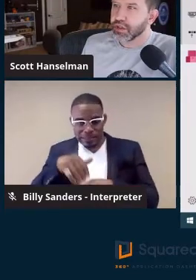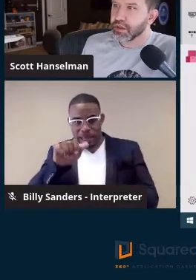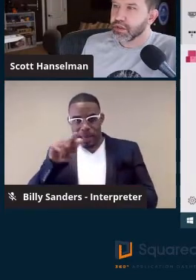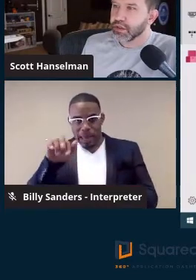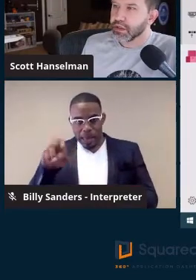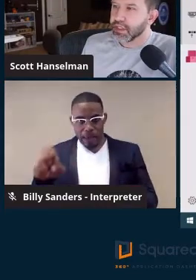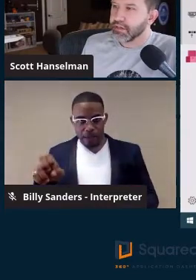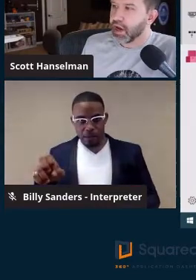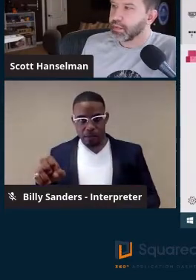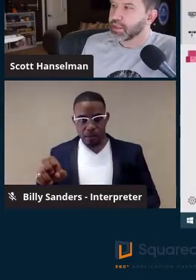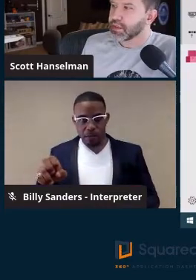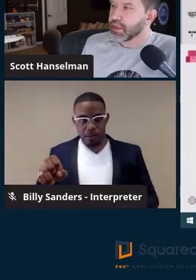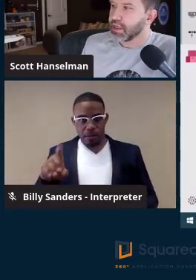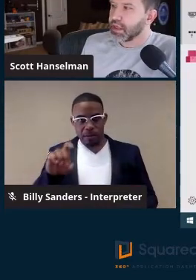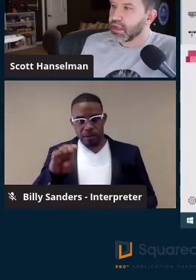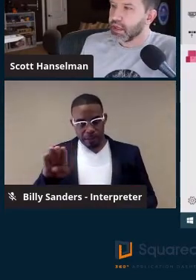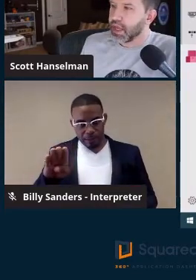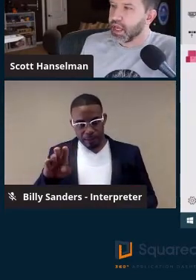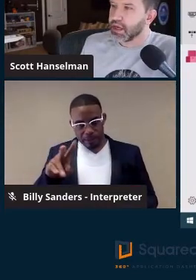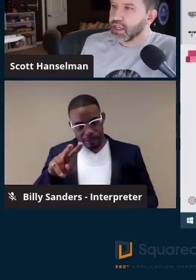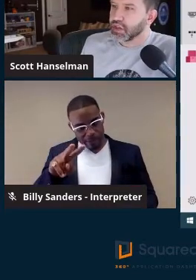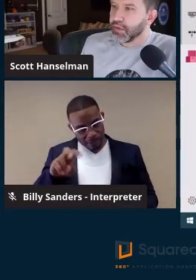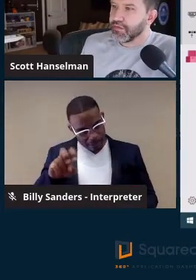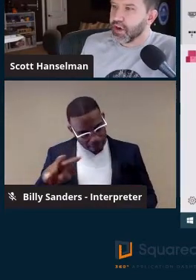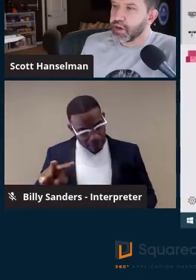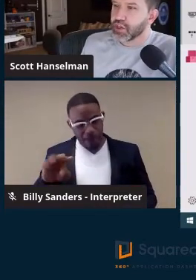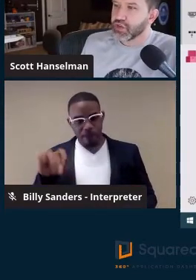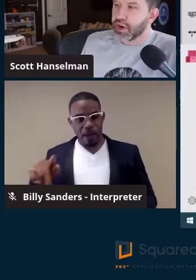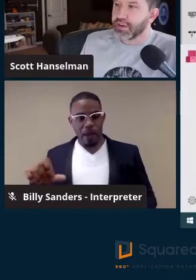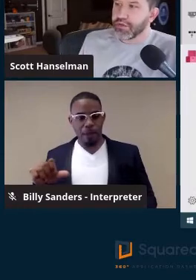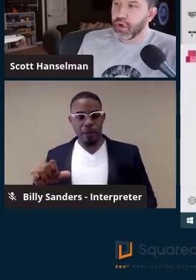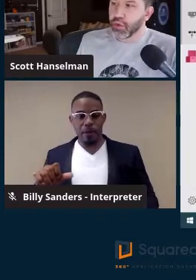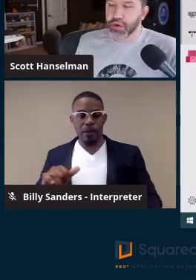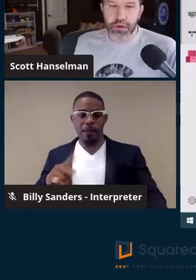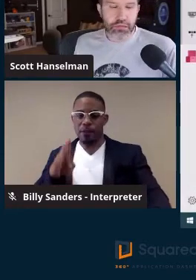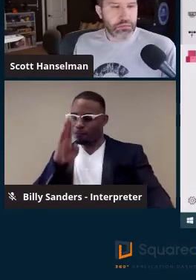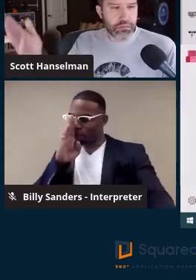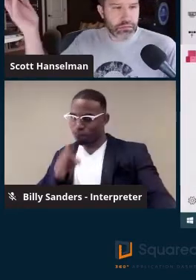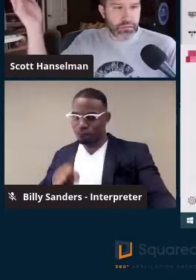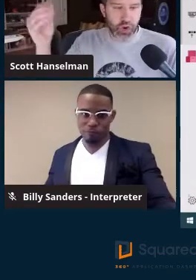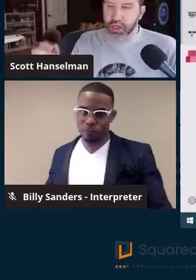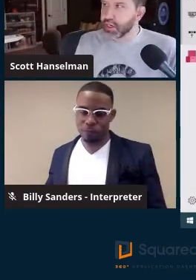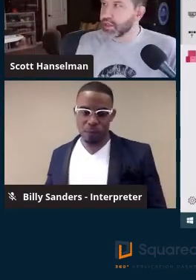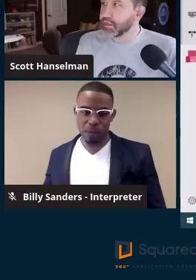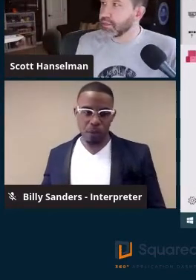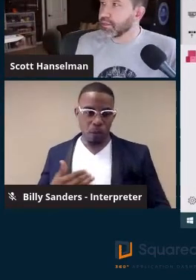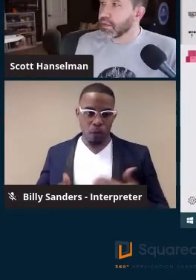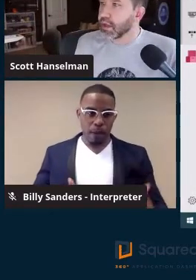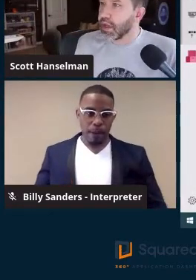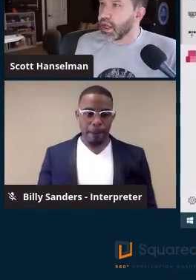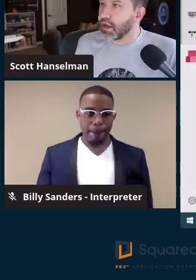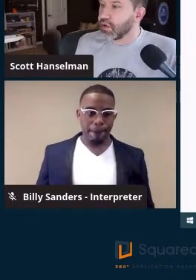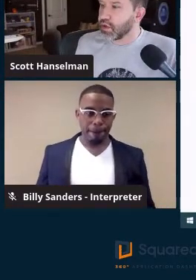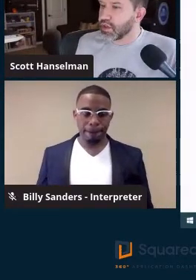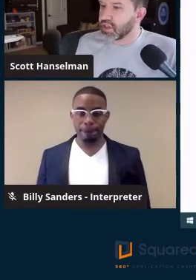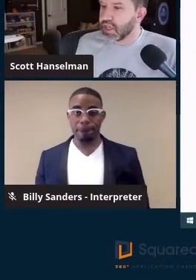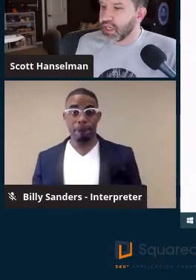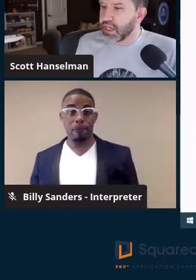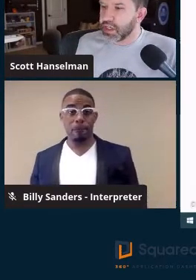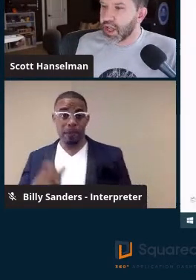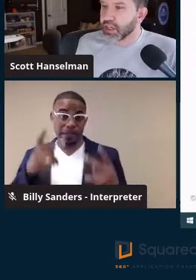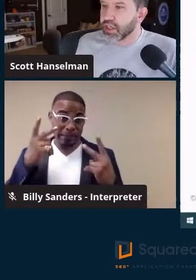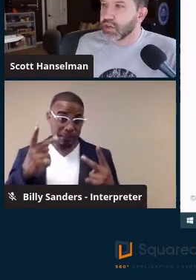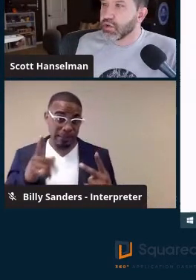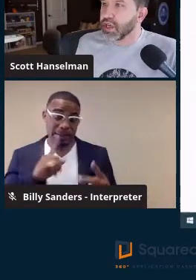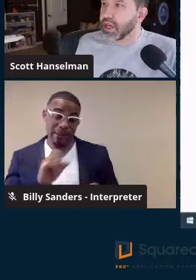Azure DevOps, and it's a very straightforward process. And you can see